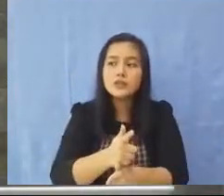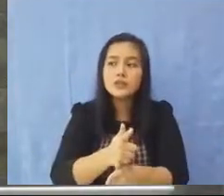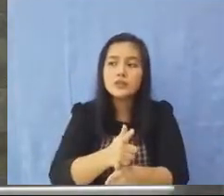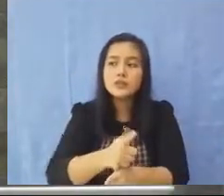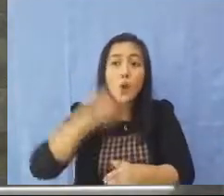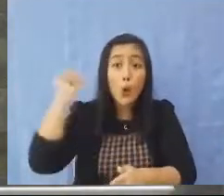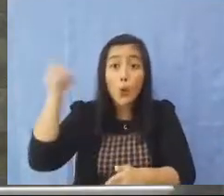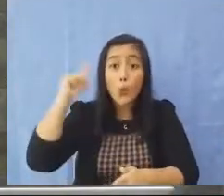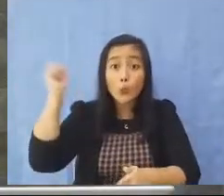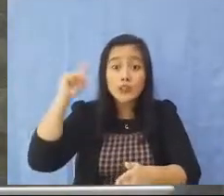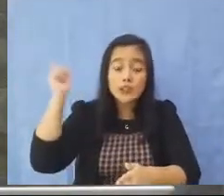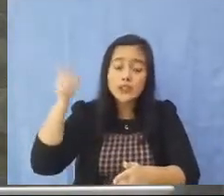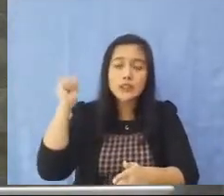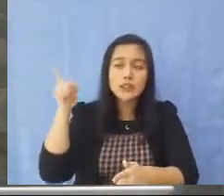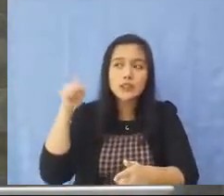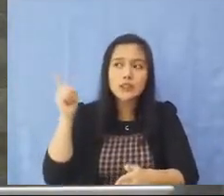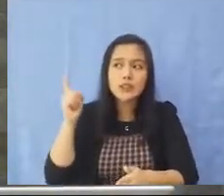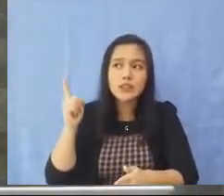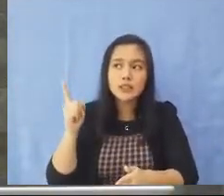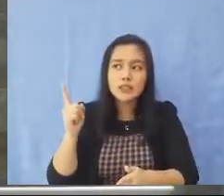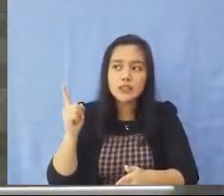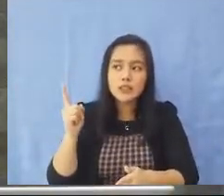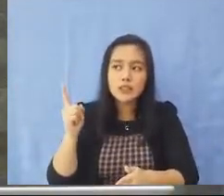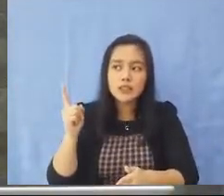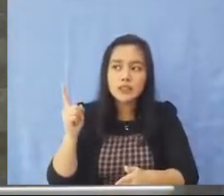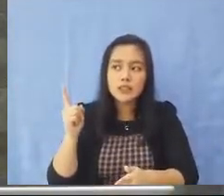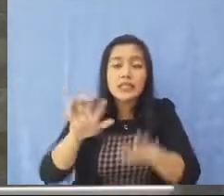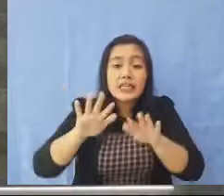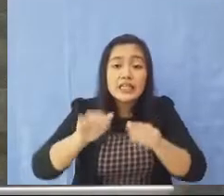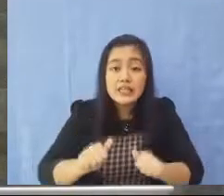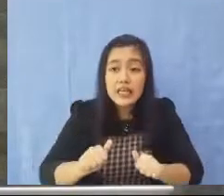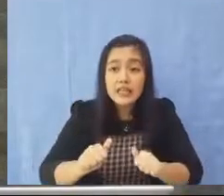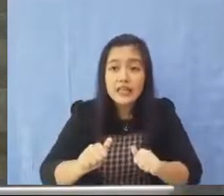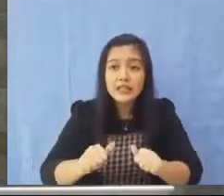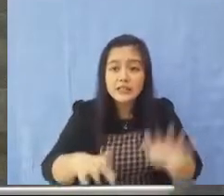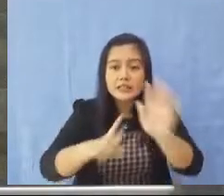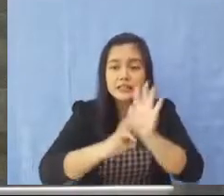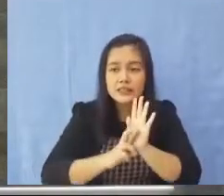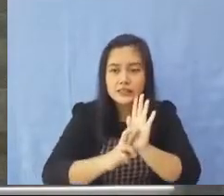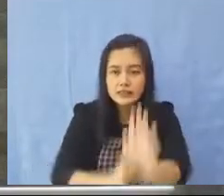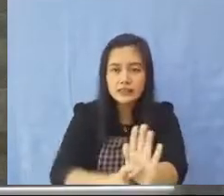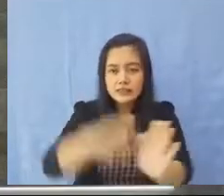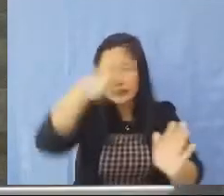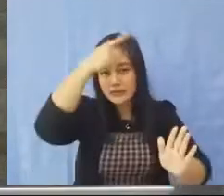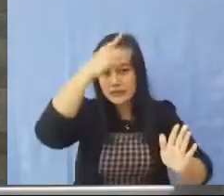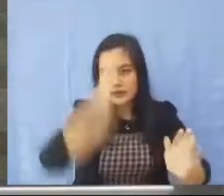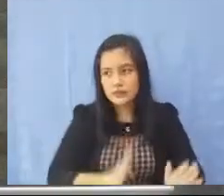Okay? The book of Genesis alone can represent and reveal God.